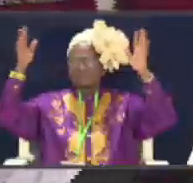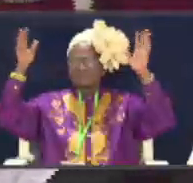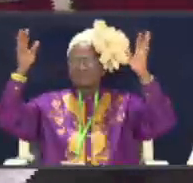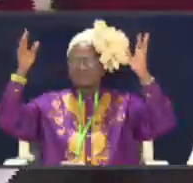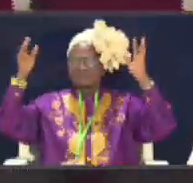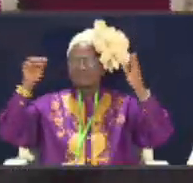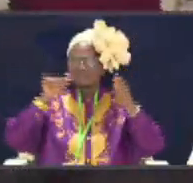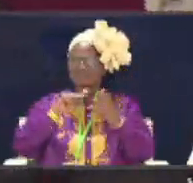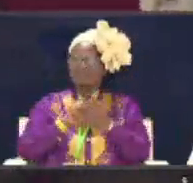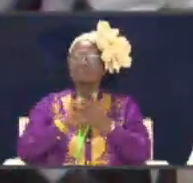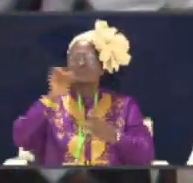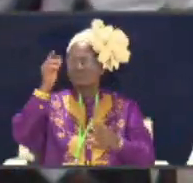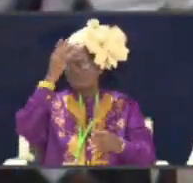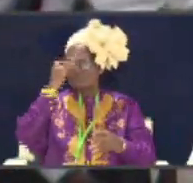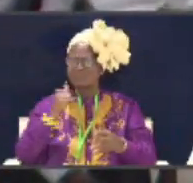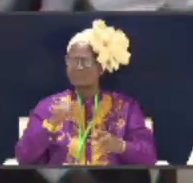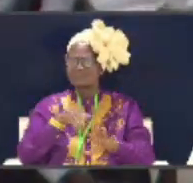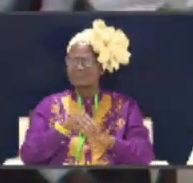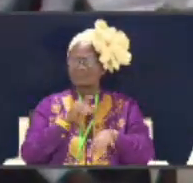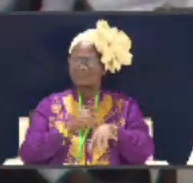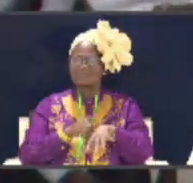That's why occasionally when